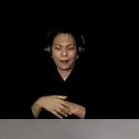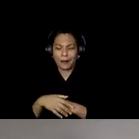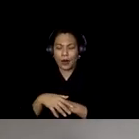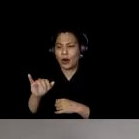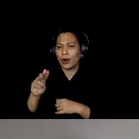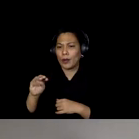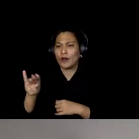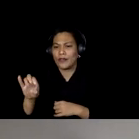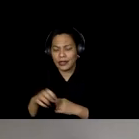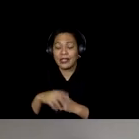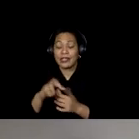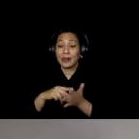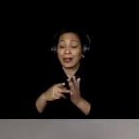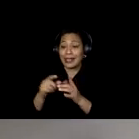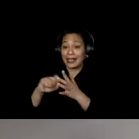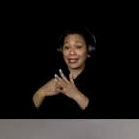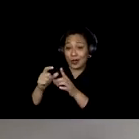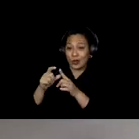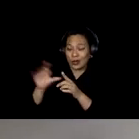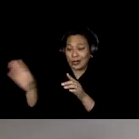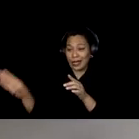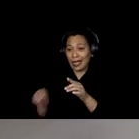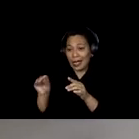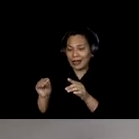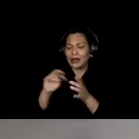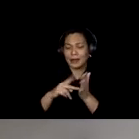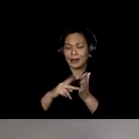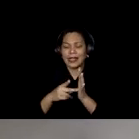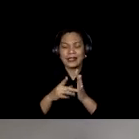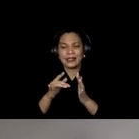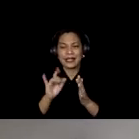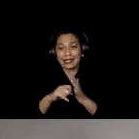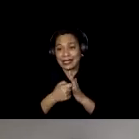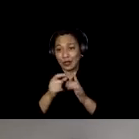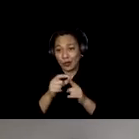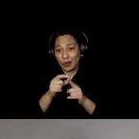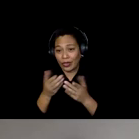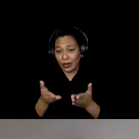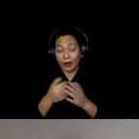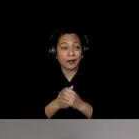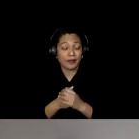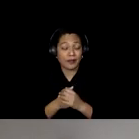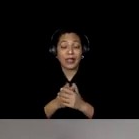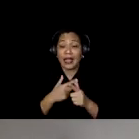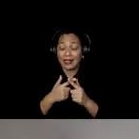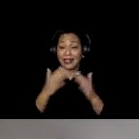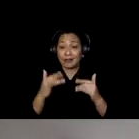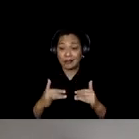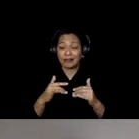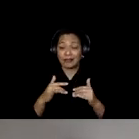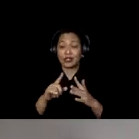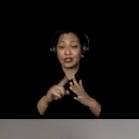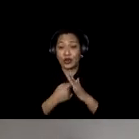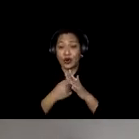just getting words that indicate what this website is about into the URL. And then beyond the domain name, once you're creating individual pages